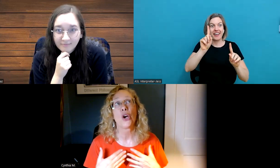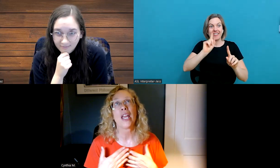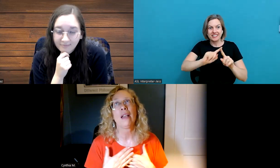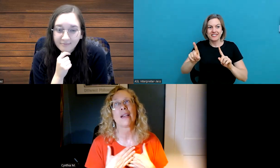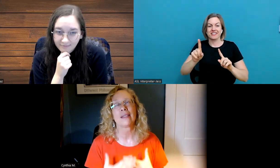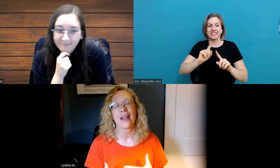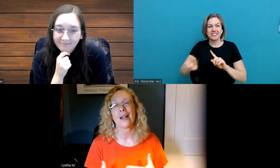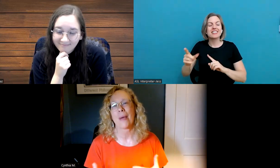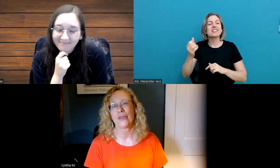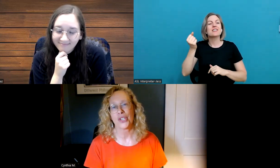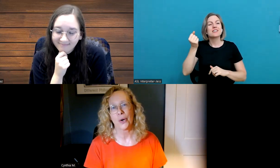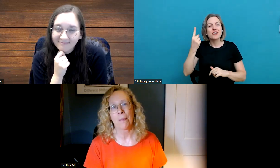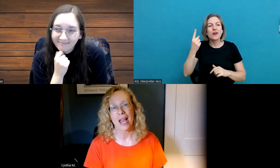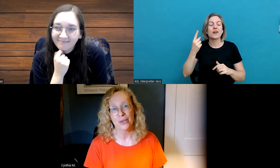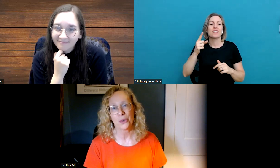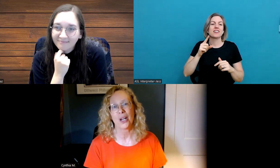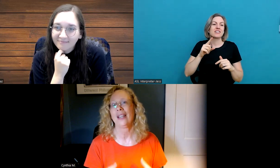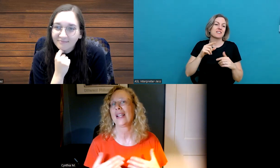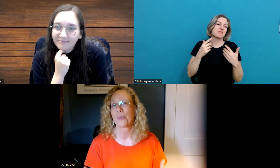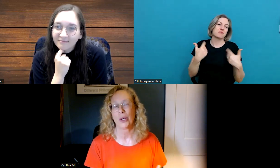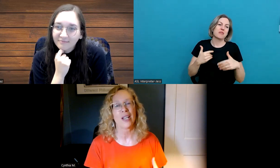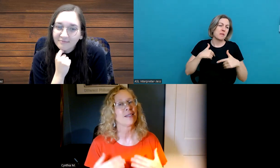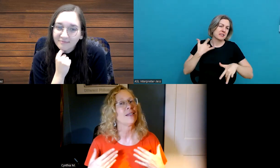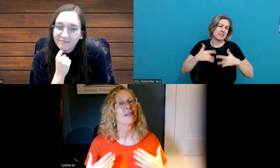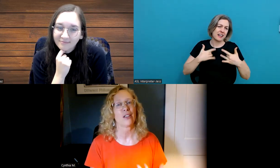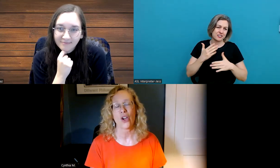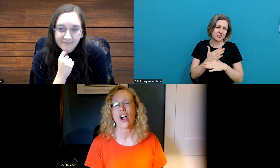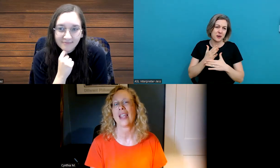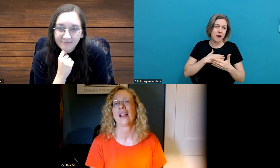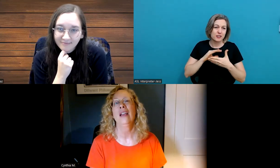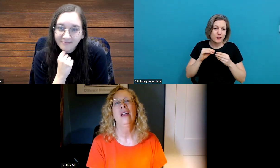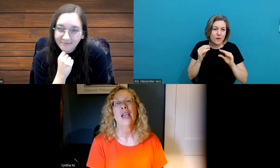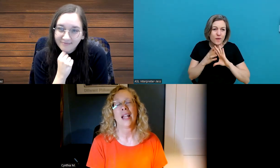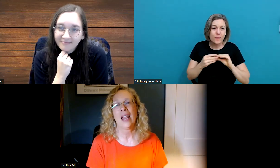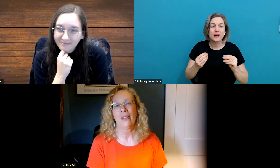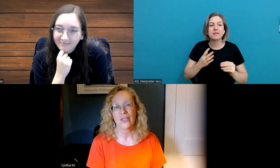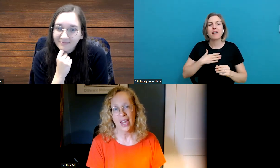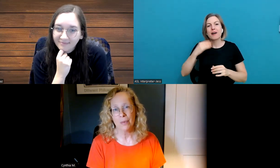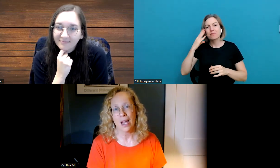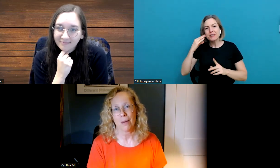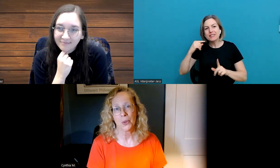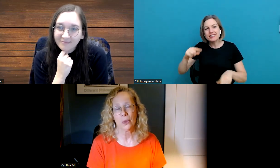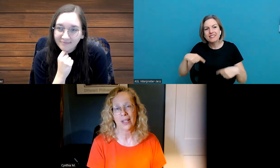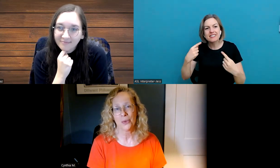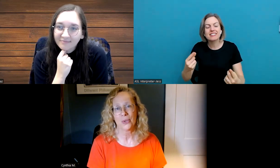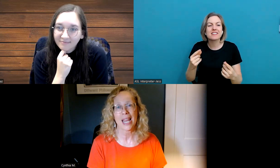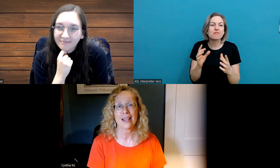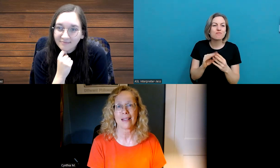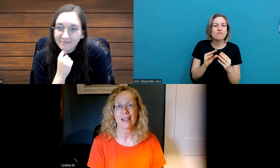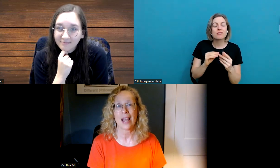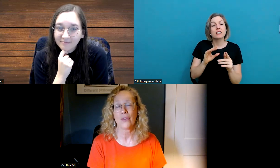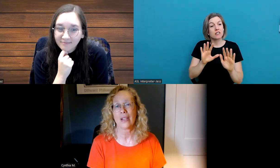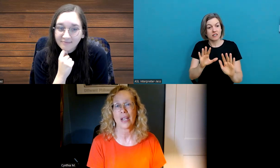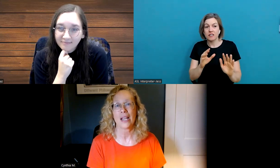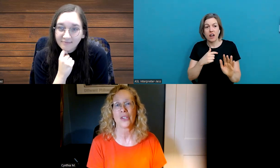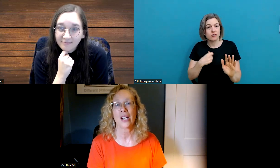I'm very excited about sharing my story, experiences, and talking, and yet at the same time totally understanding